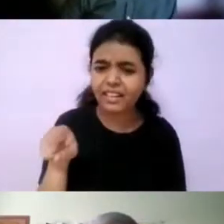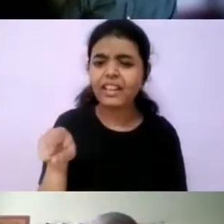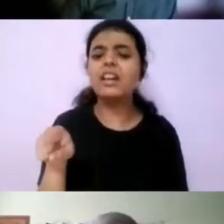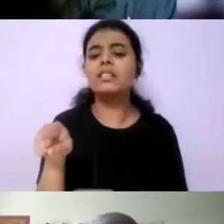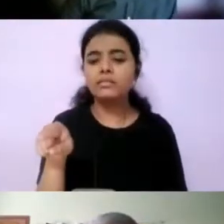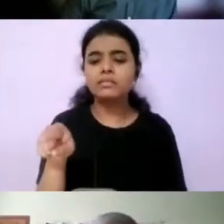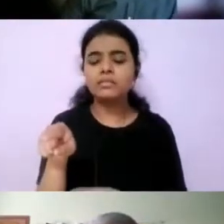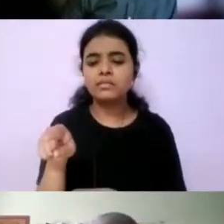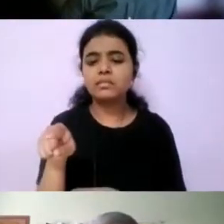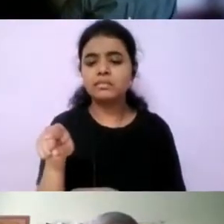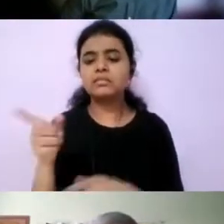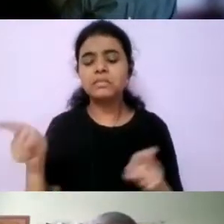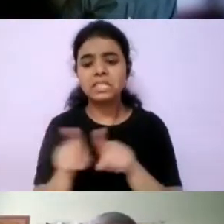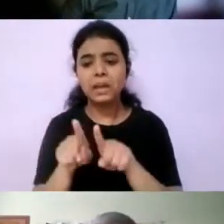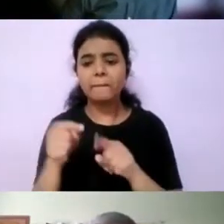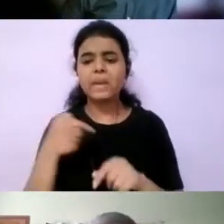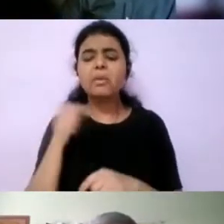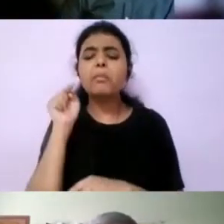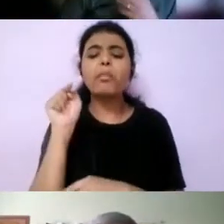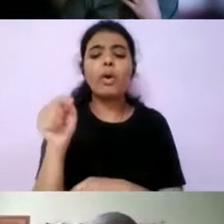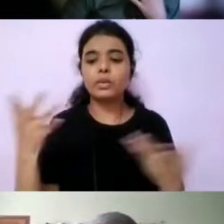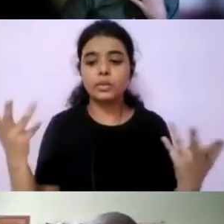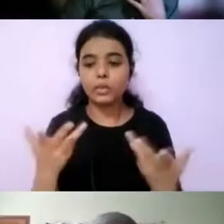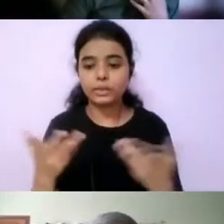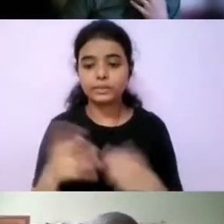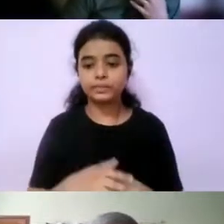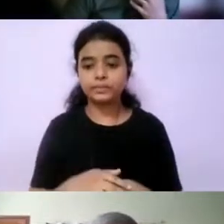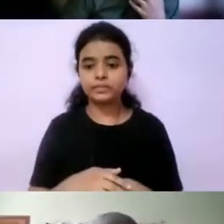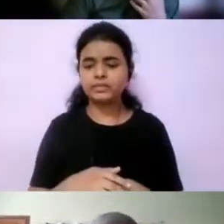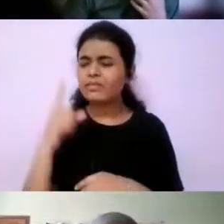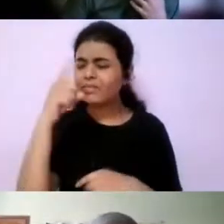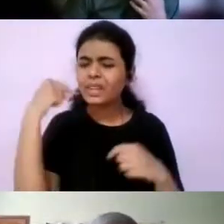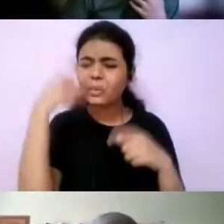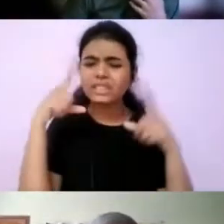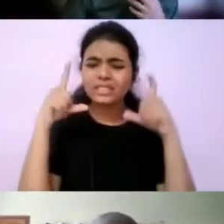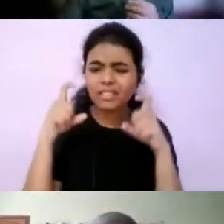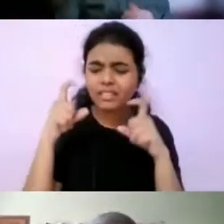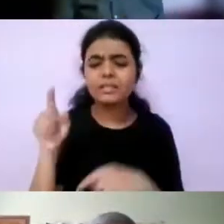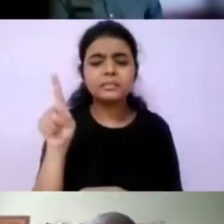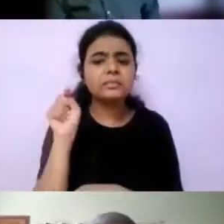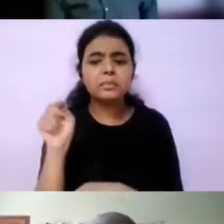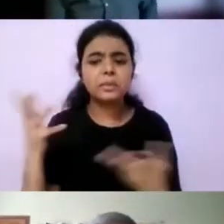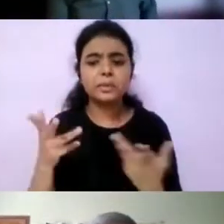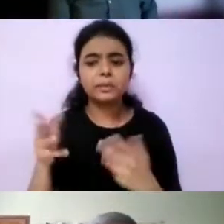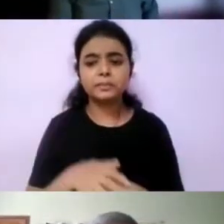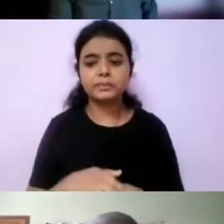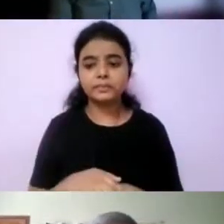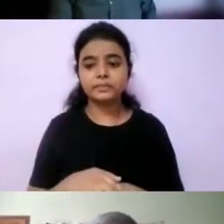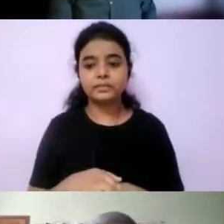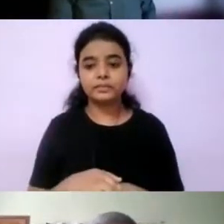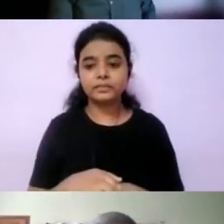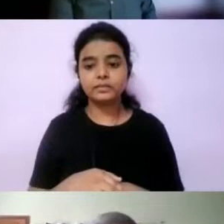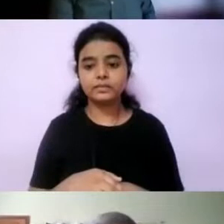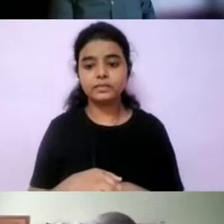sanity. What is the point? They seem to suggest. Would a center of this